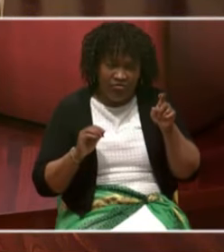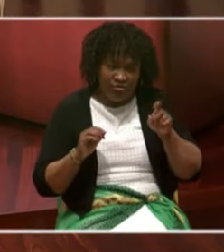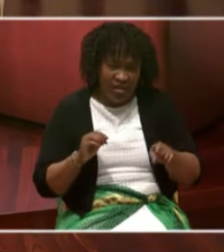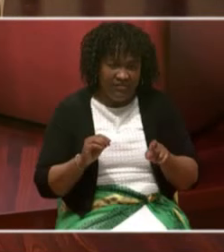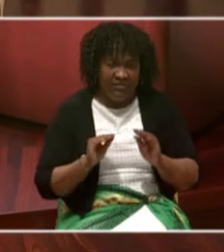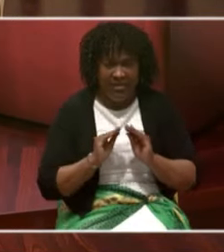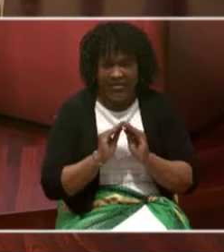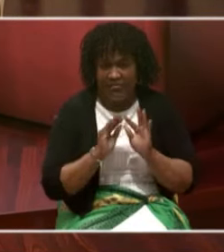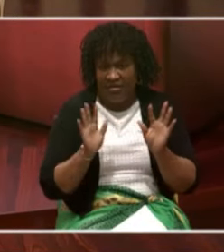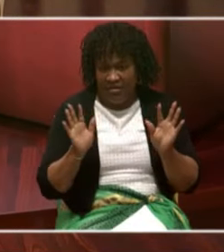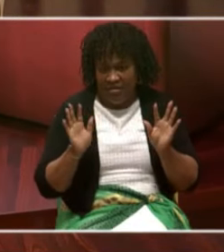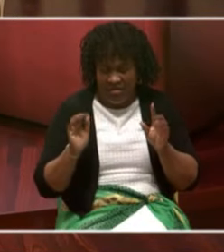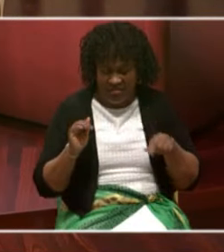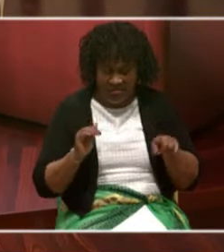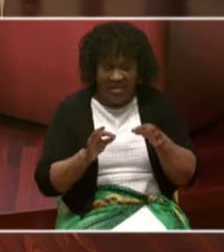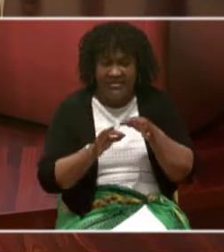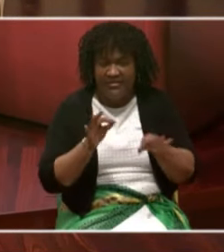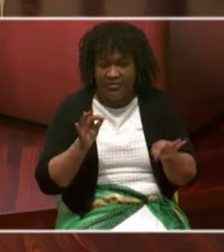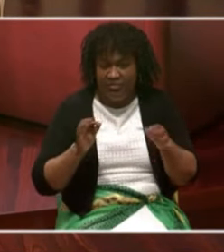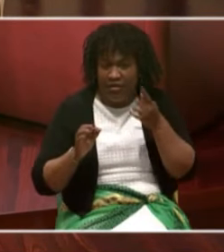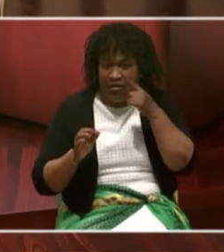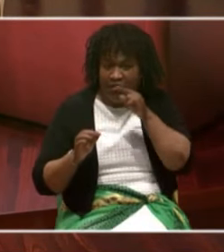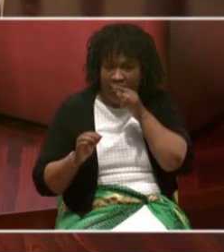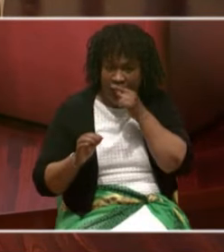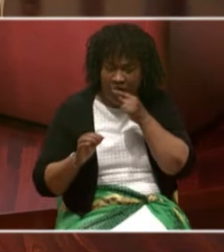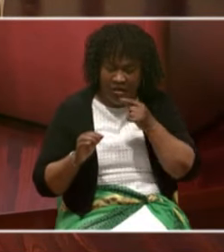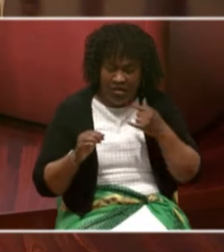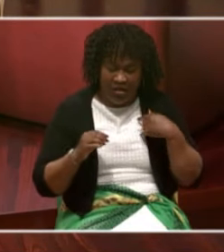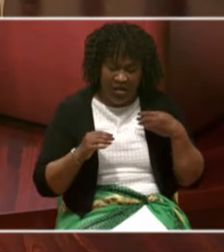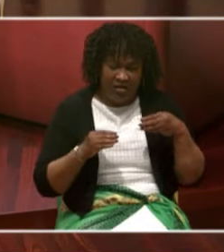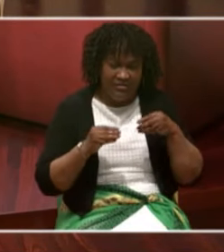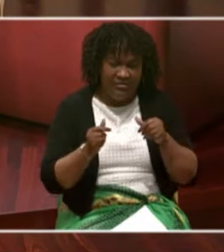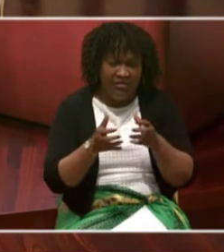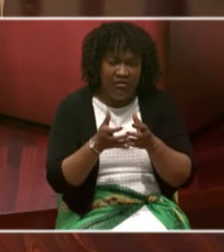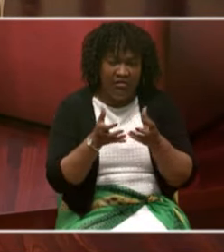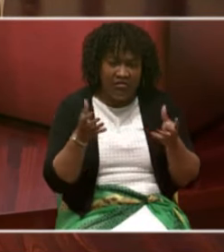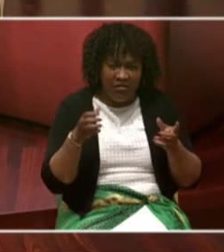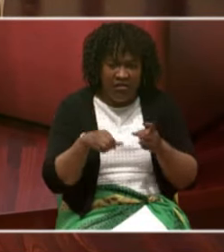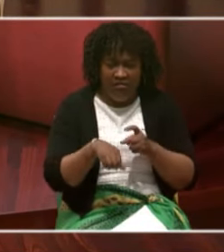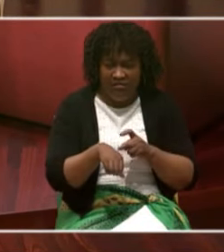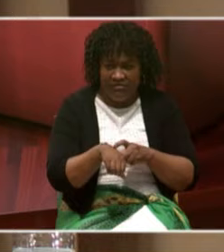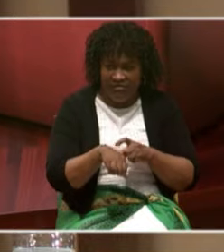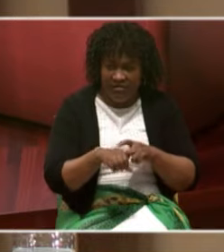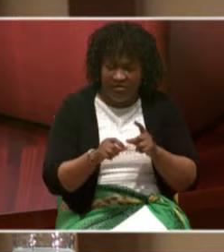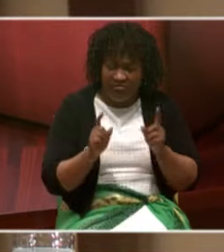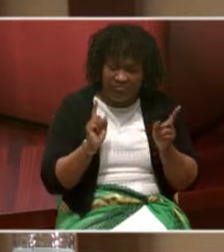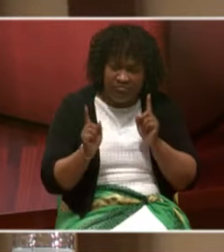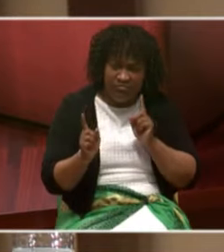didn't have a green manicured lawn, but a simple, plain dirt yard.